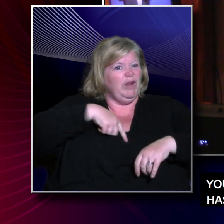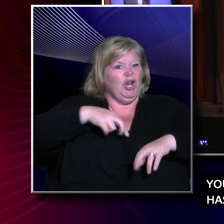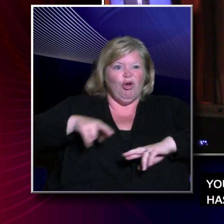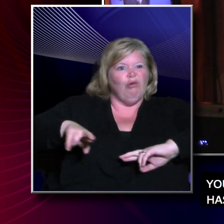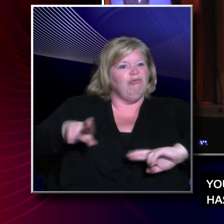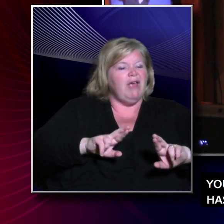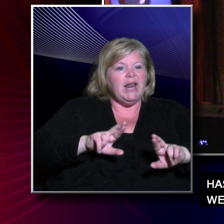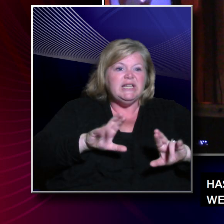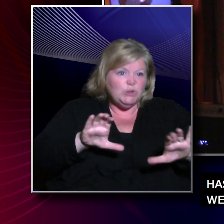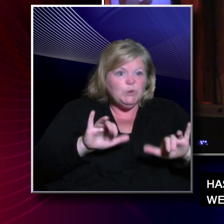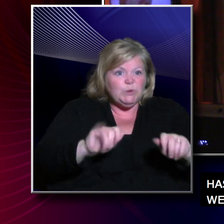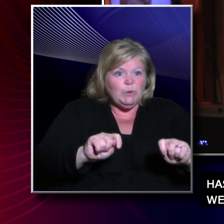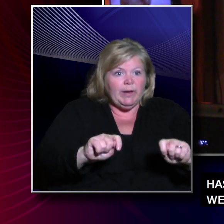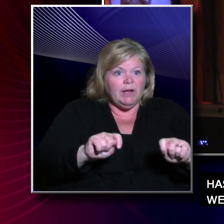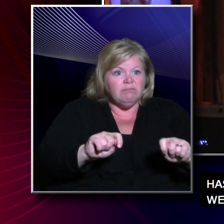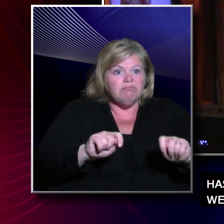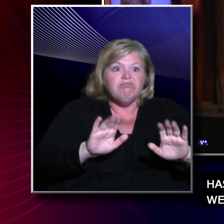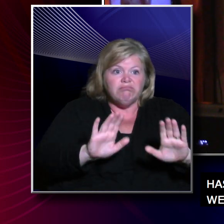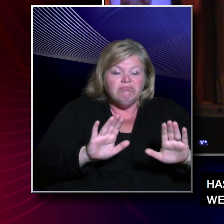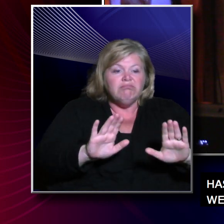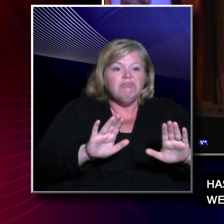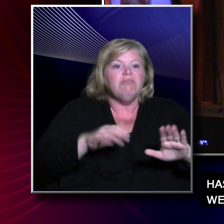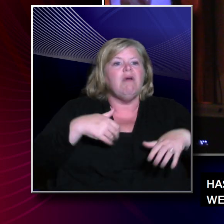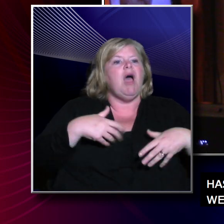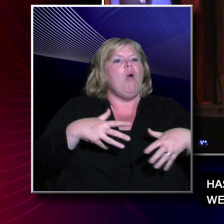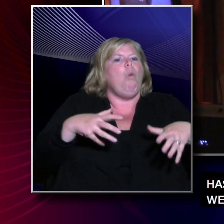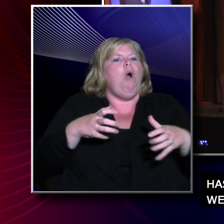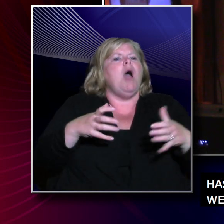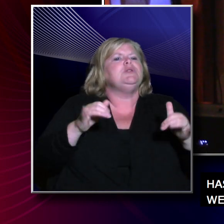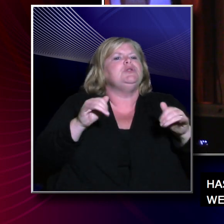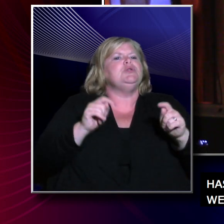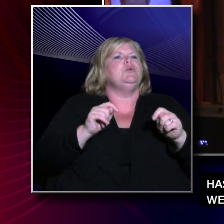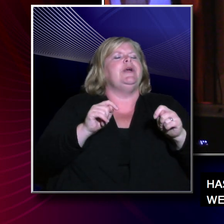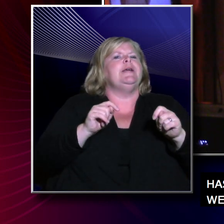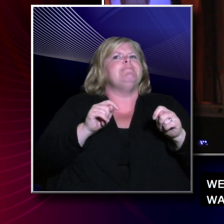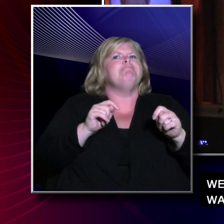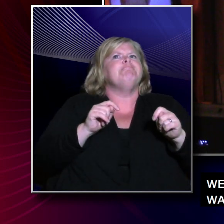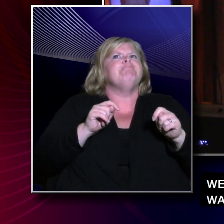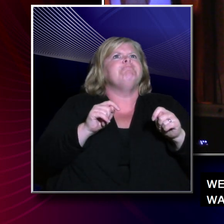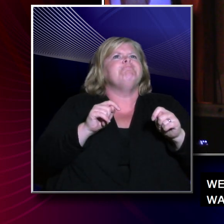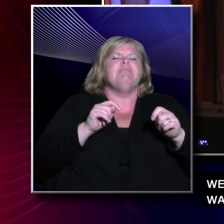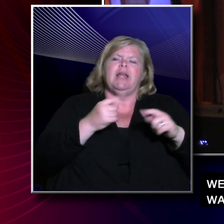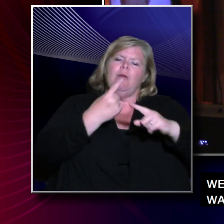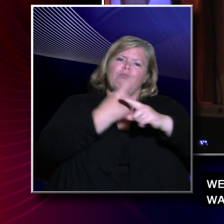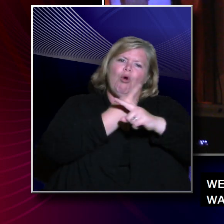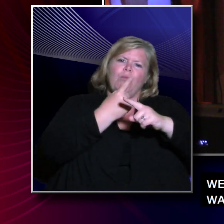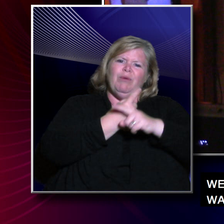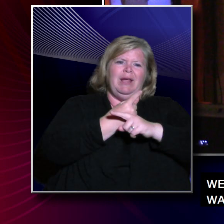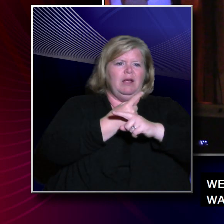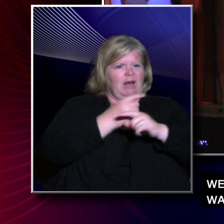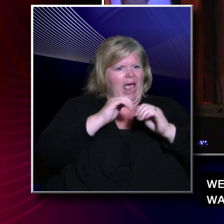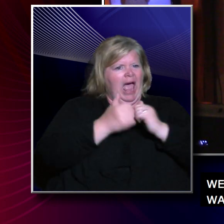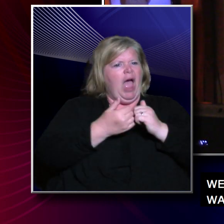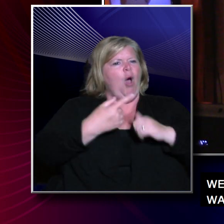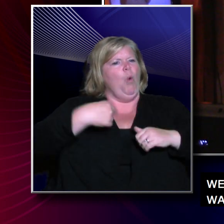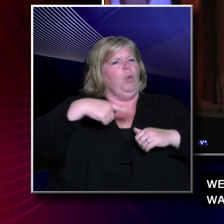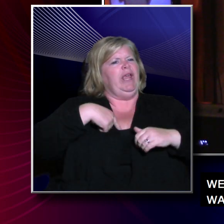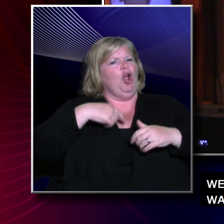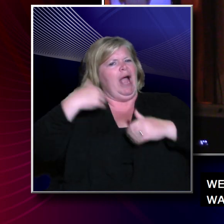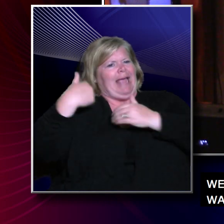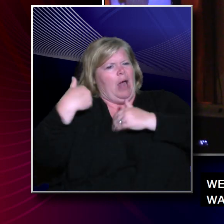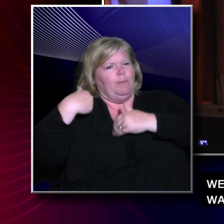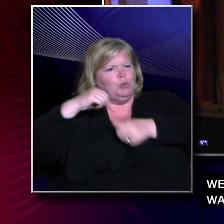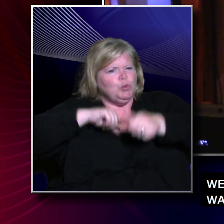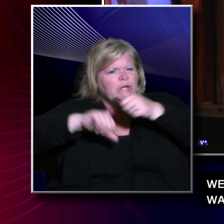this. I just want to do it in a way that is accountable, that's collaborative,